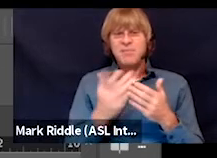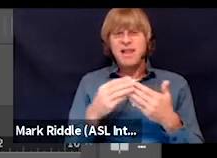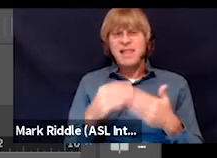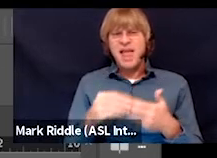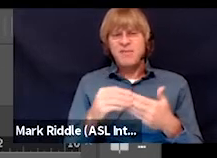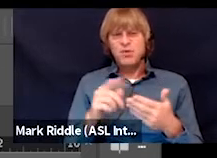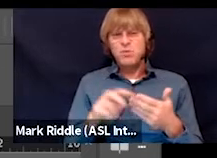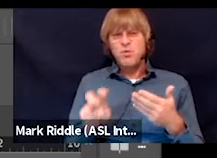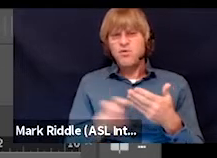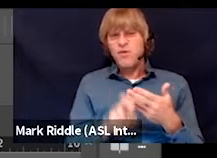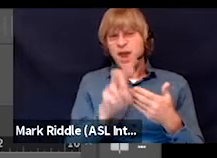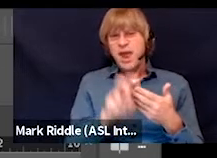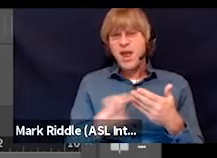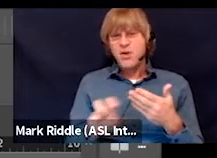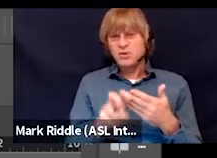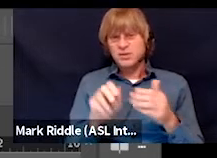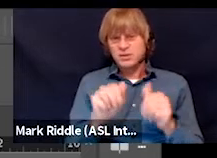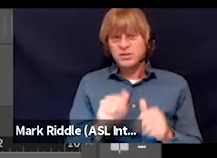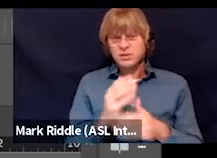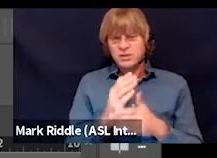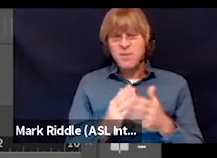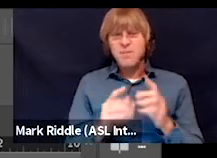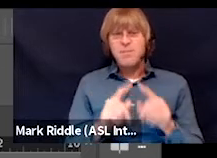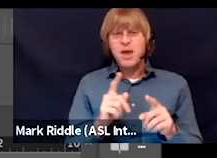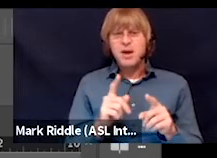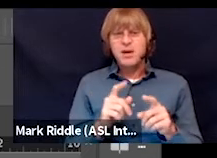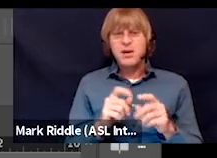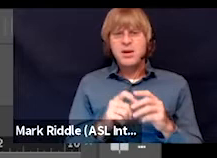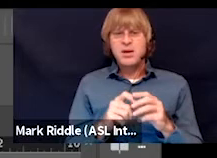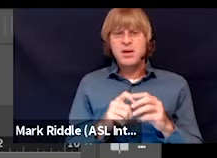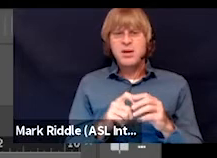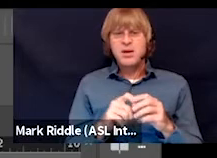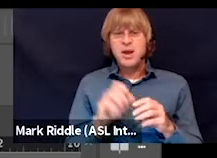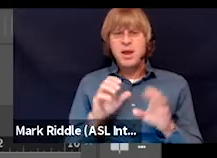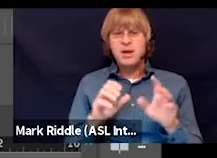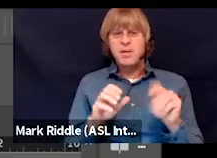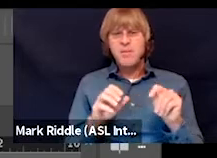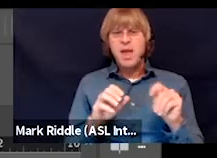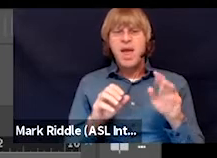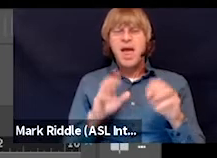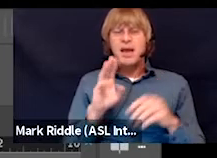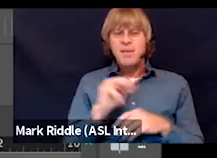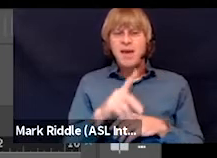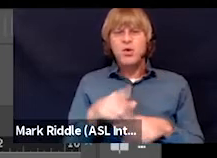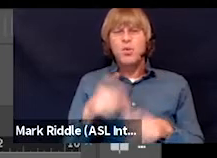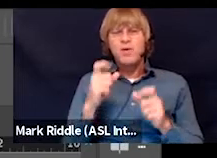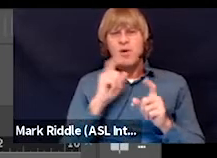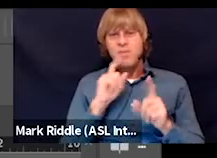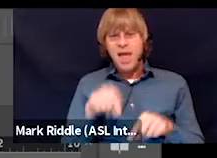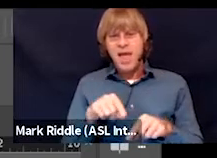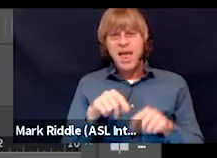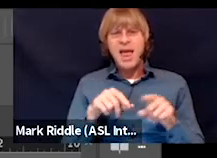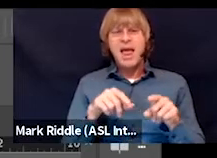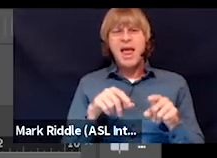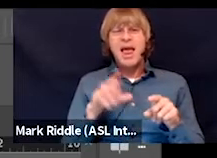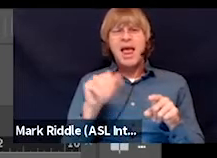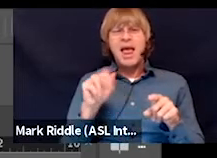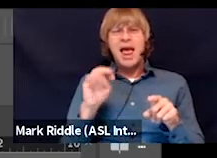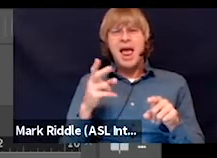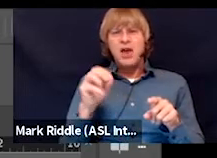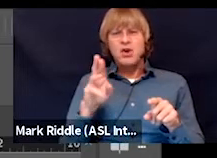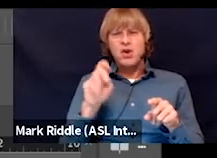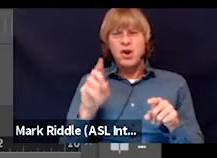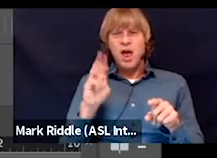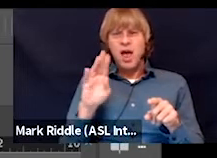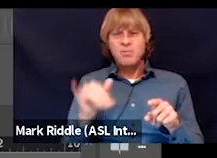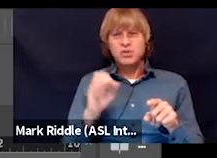move that around, but I'm going to use, guess what? Command quick apply, command return, and anchored